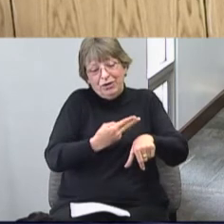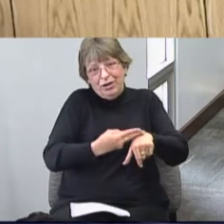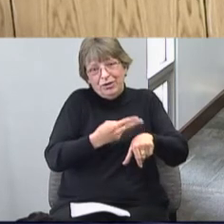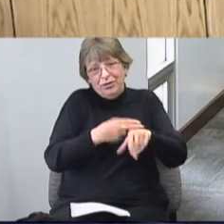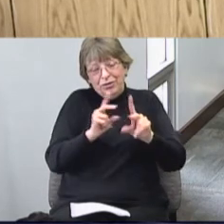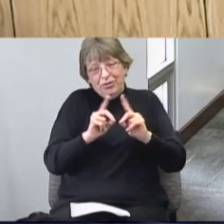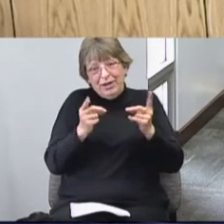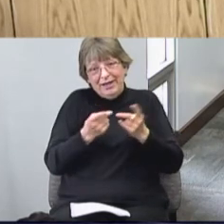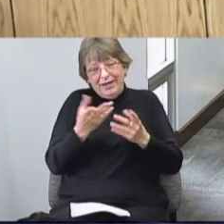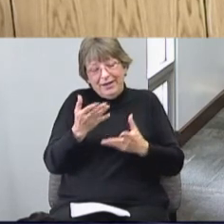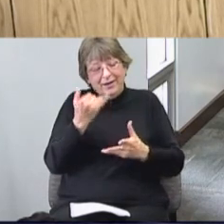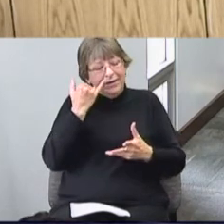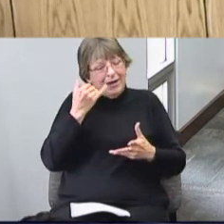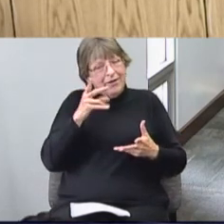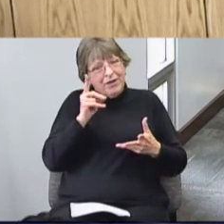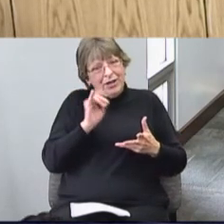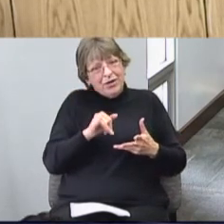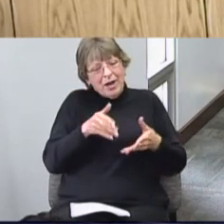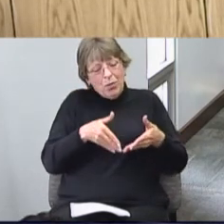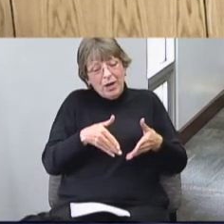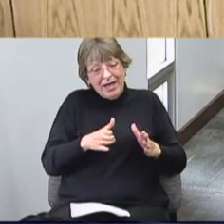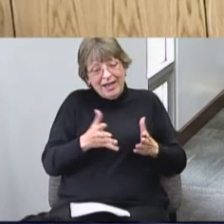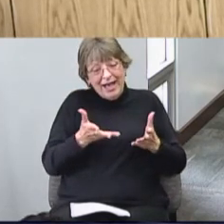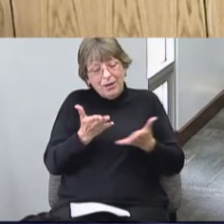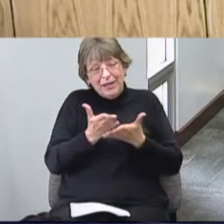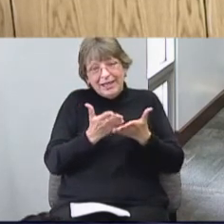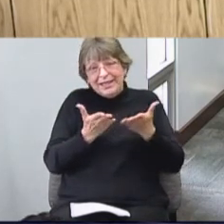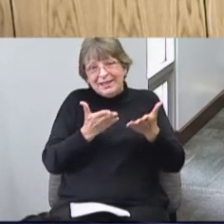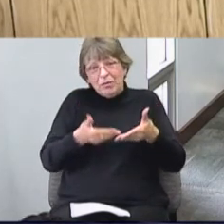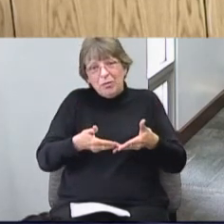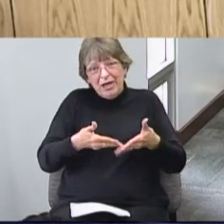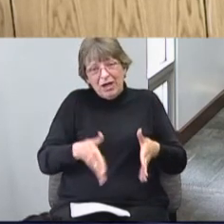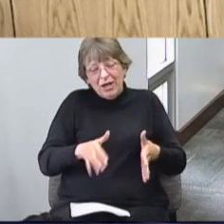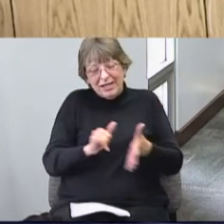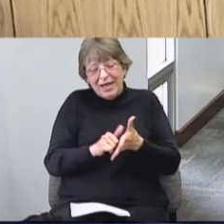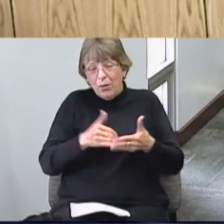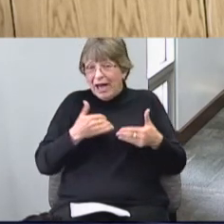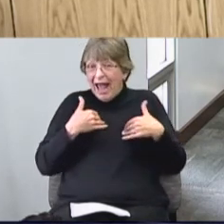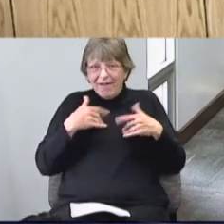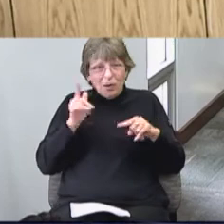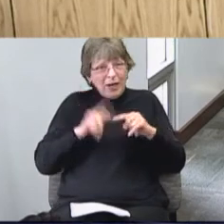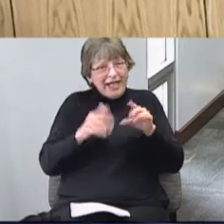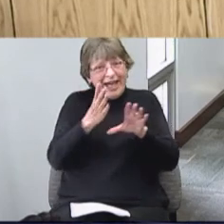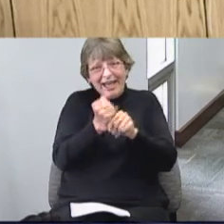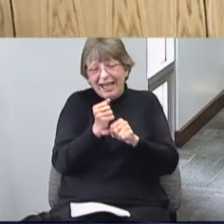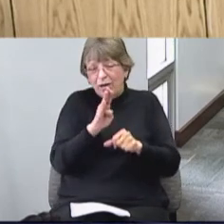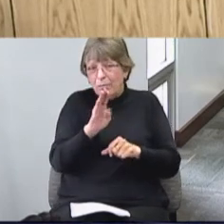we are allowing something to be lost that we have and that we can't get back.